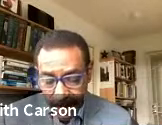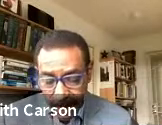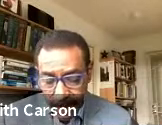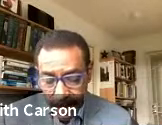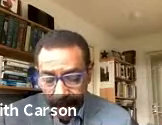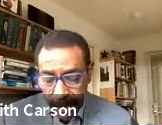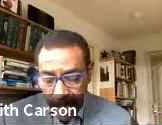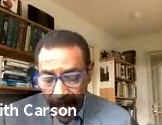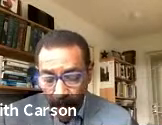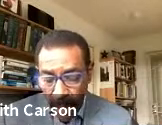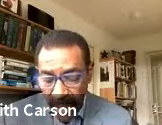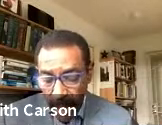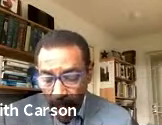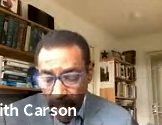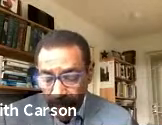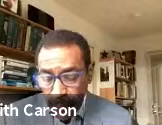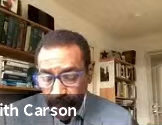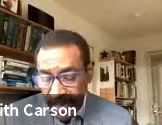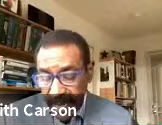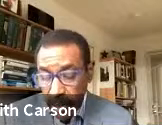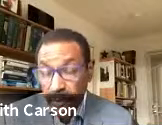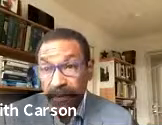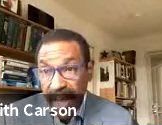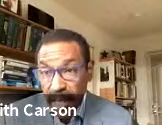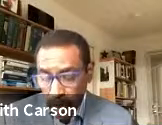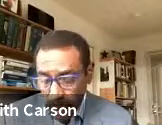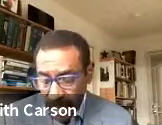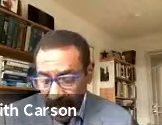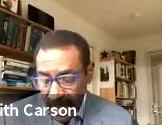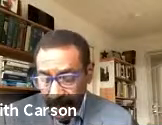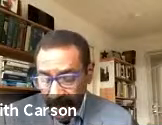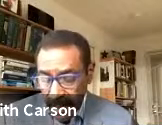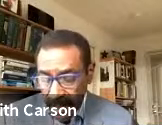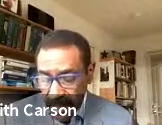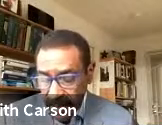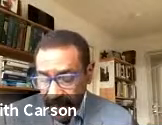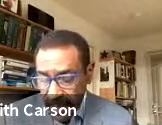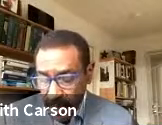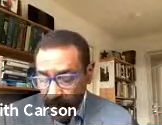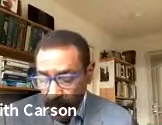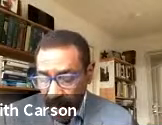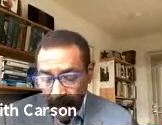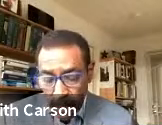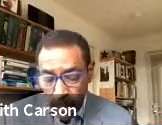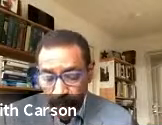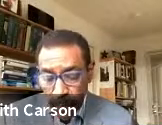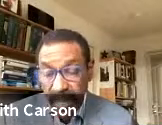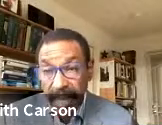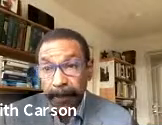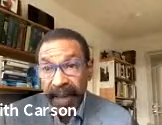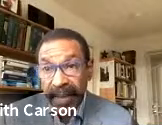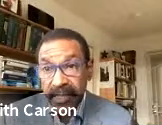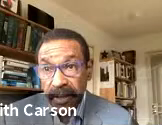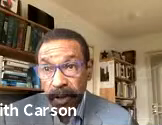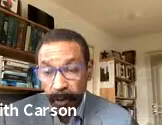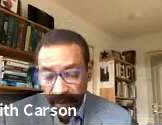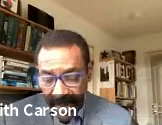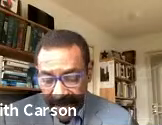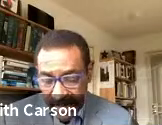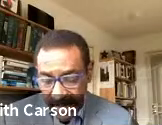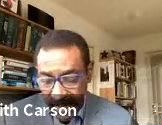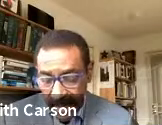www.eastbayeda.org/events. I want to thank all of you for taking your valuable time this evening as we try to move through impacts